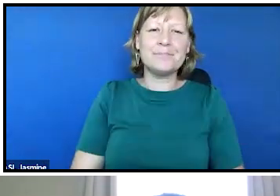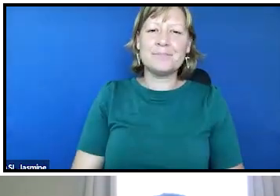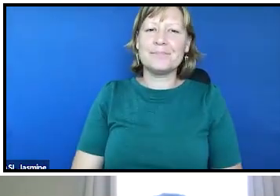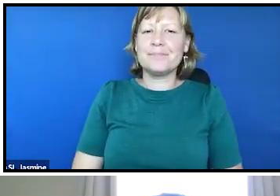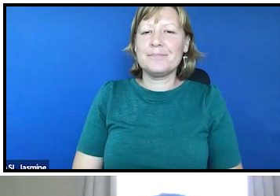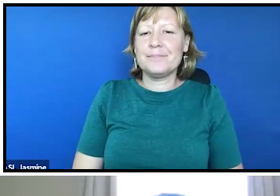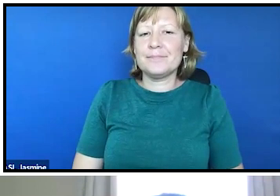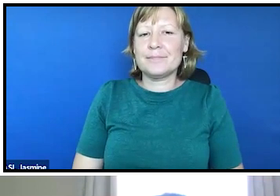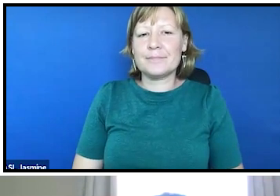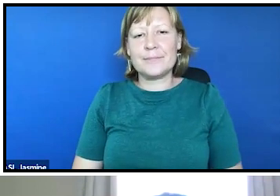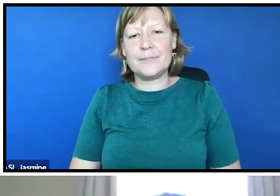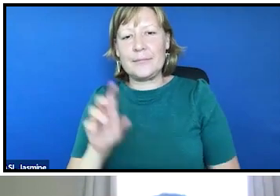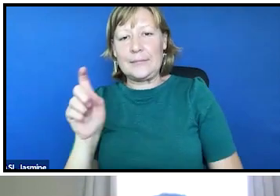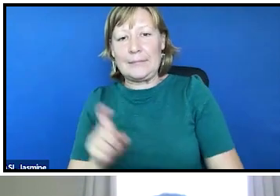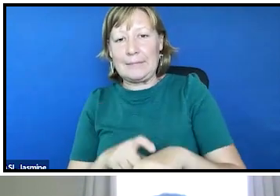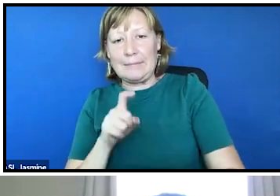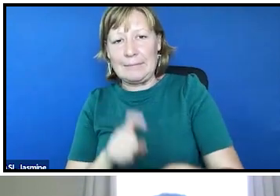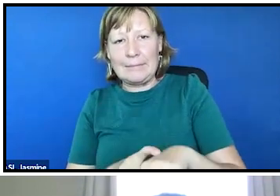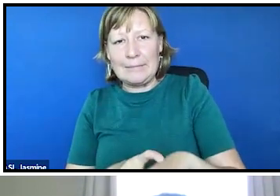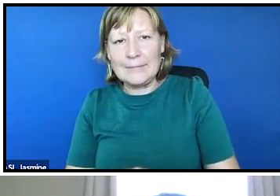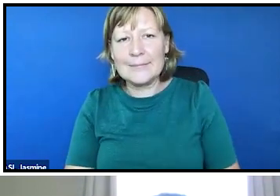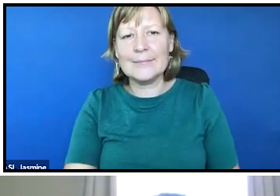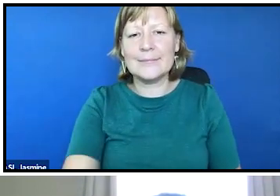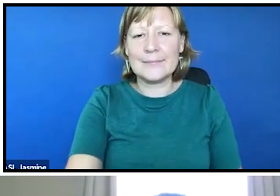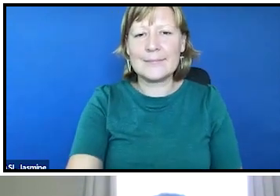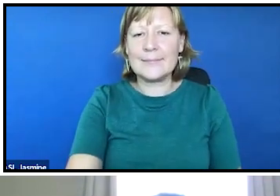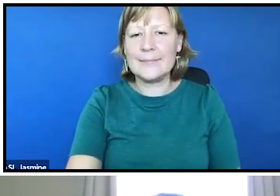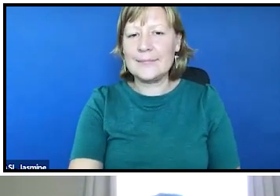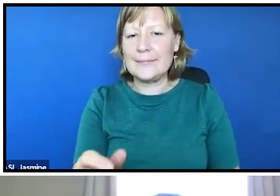Yeah, looks like we're just about out of time.